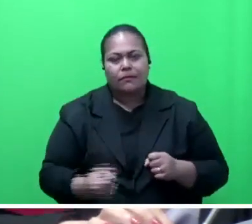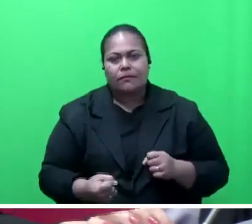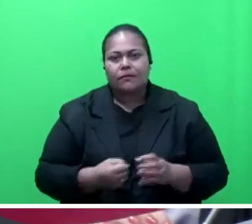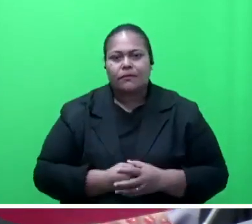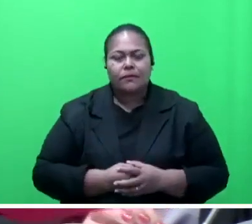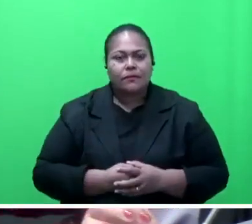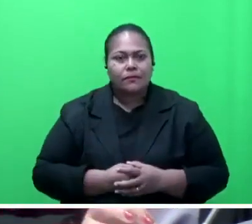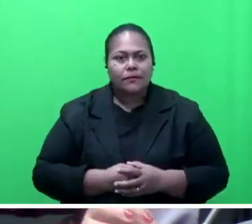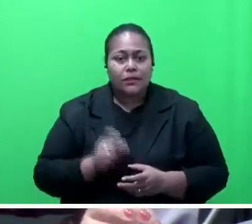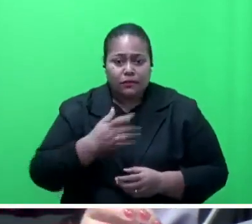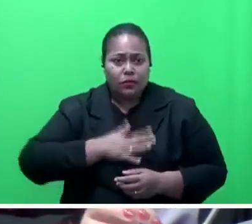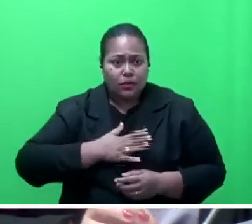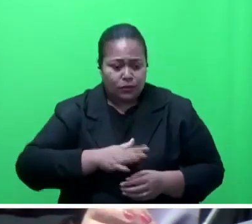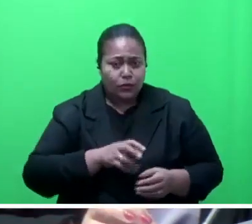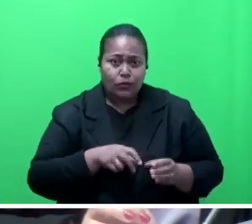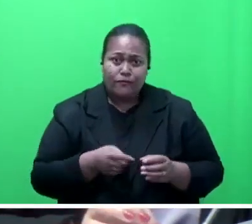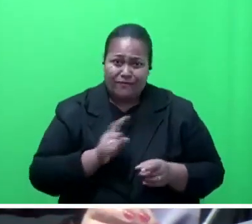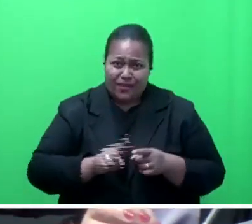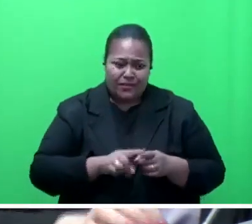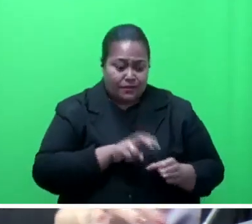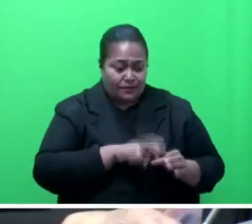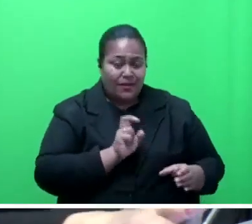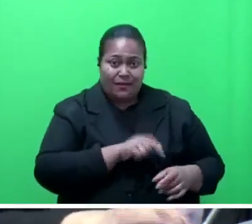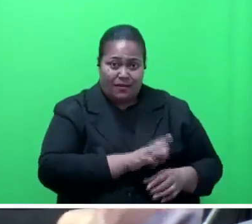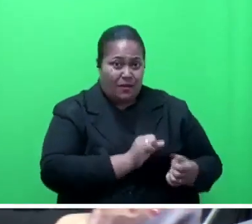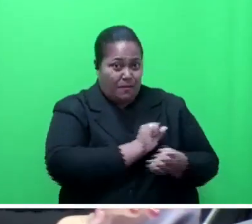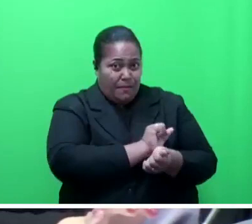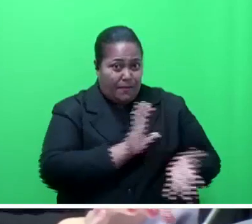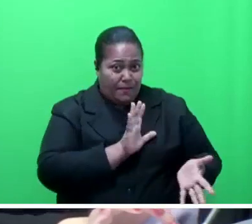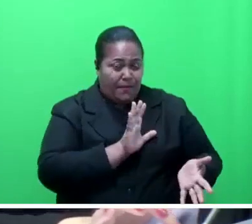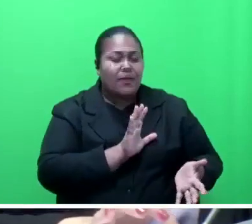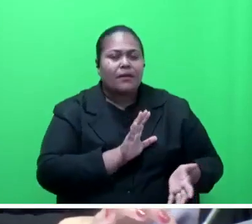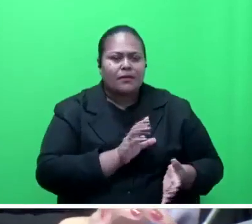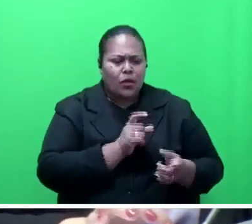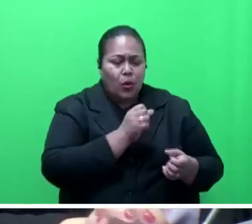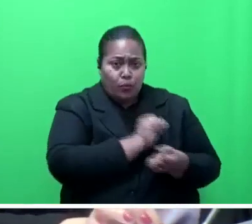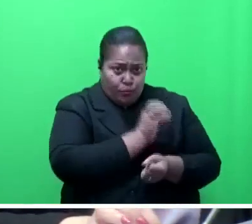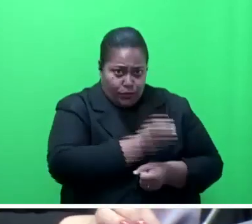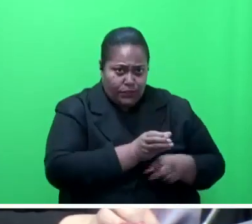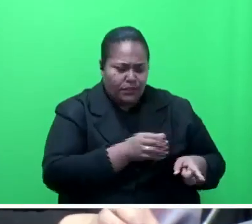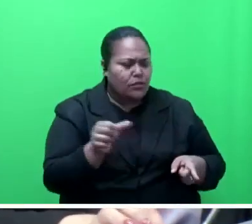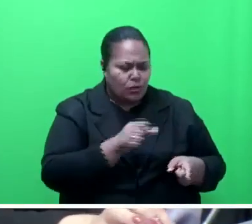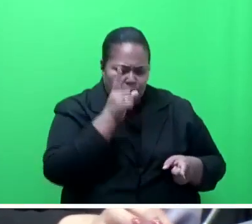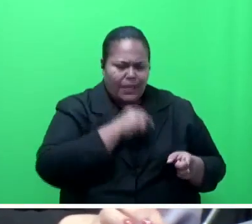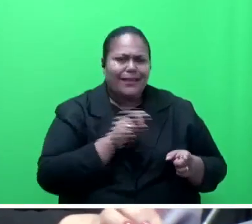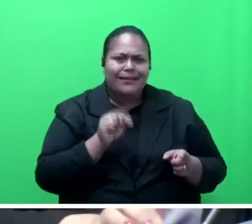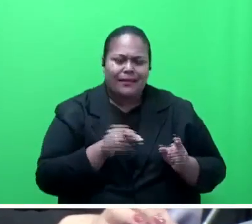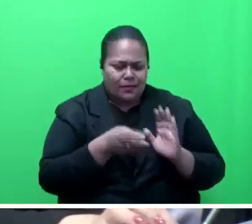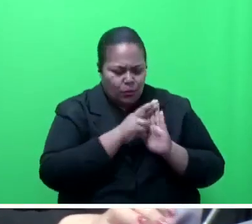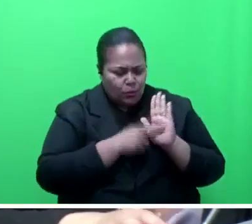any requirement for eligibility of early release provided for in the Act, a prisoner may meet the following criteria to be considered for early release. A prisoner